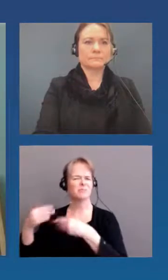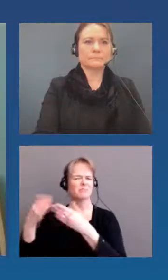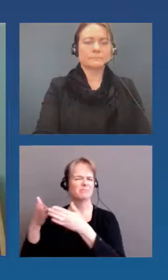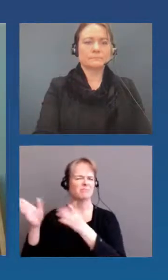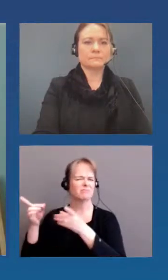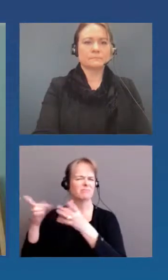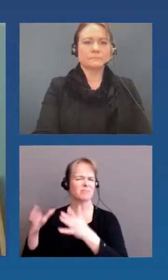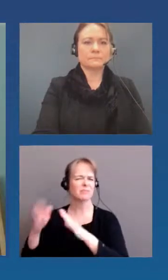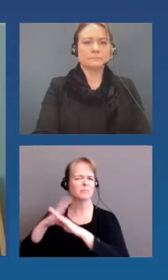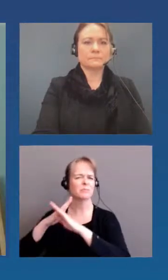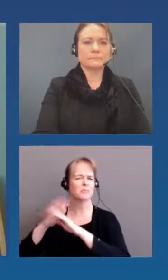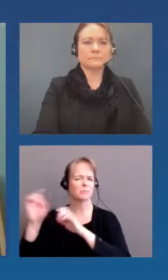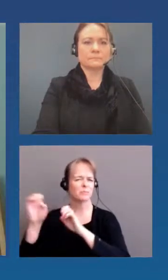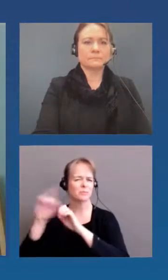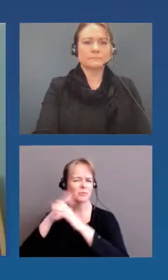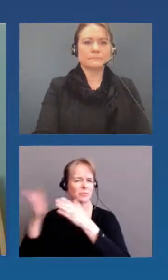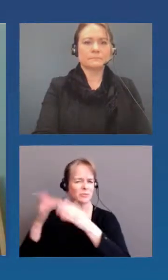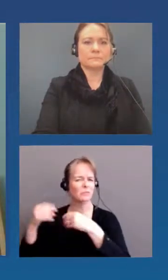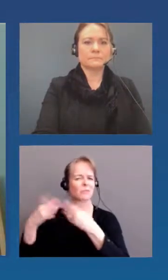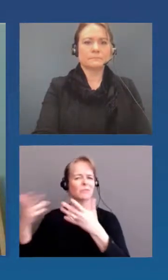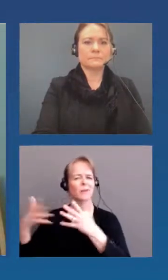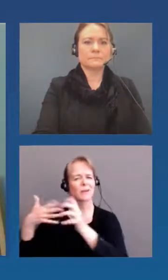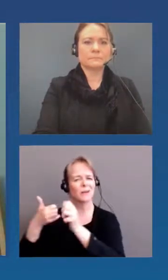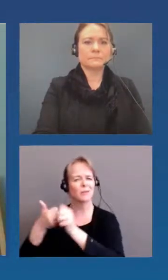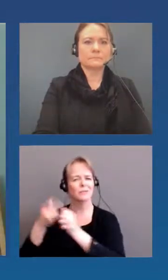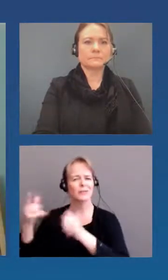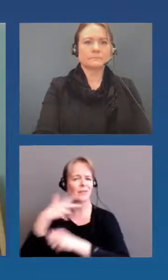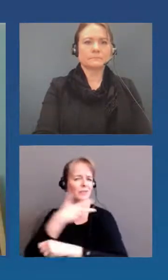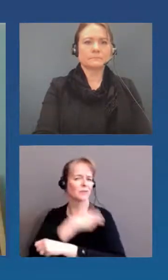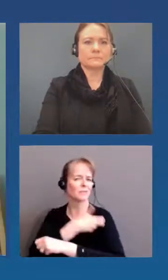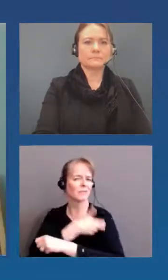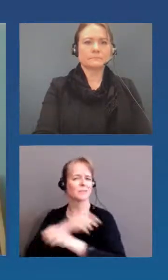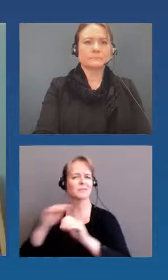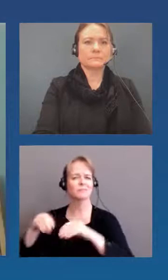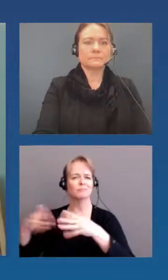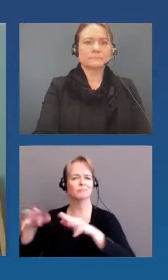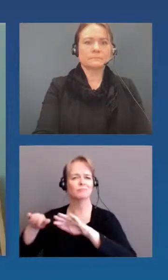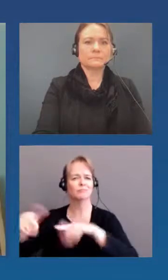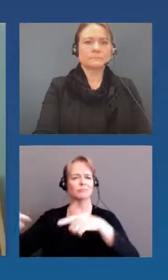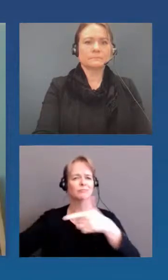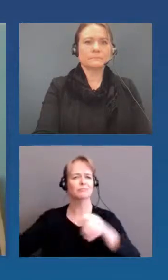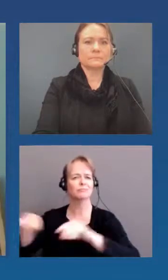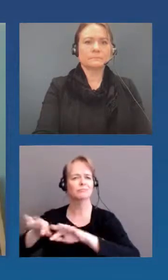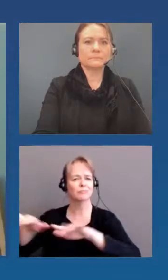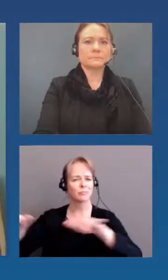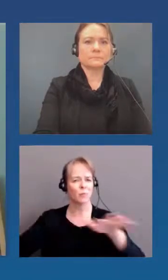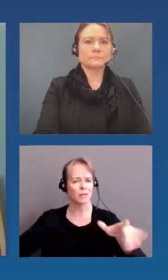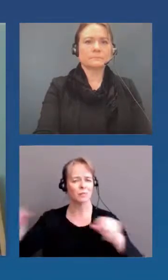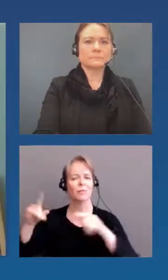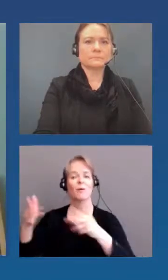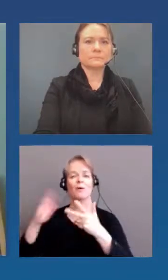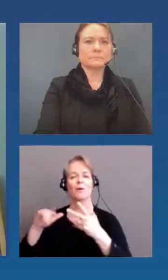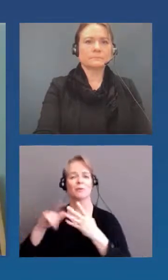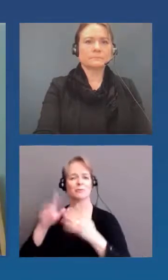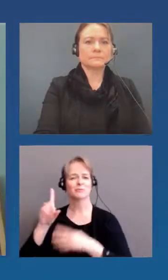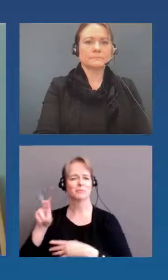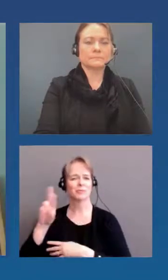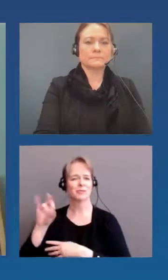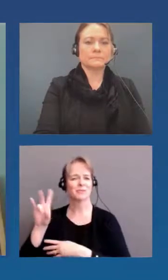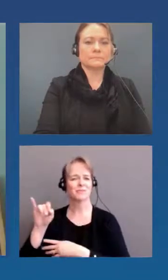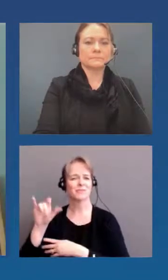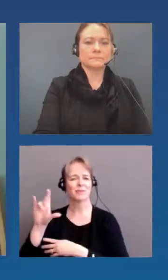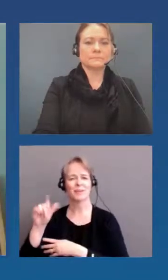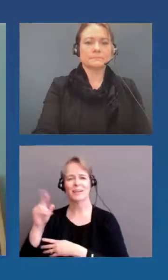local COVID-19 vaccine rollout, and by Dr. Vera Etches, our Medical Officer of Health, who will be providing an update on the local